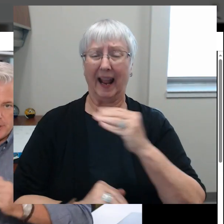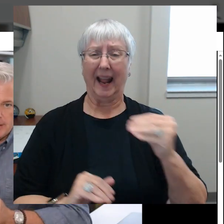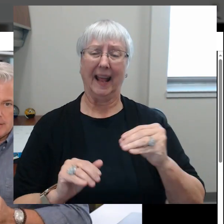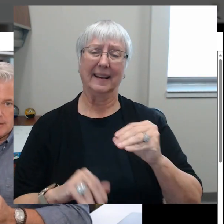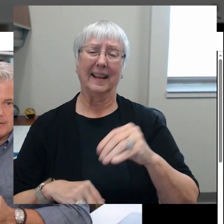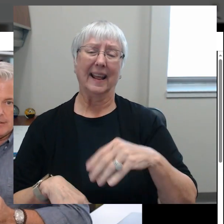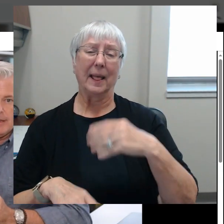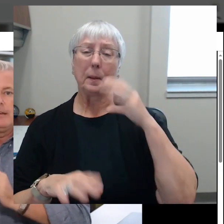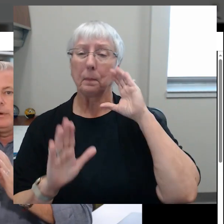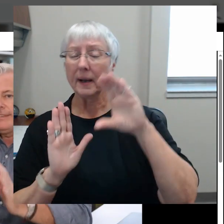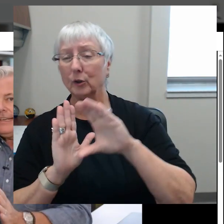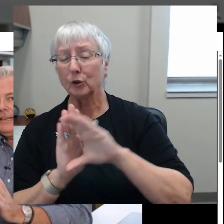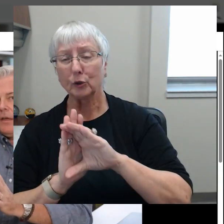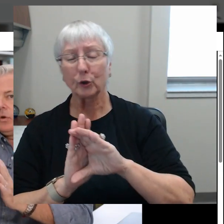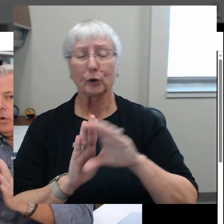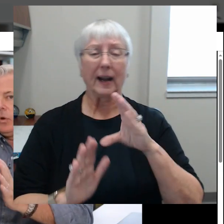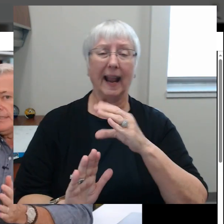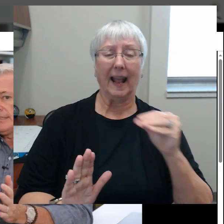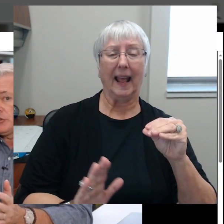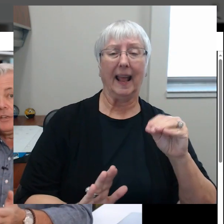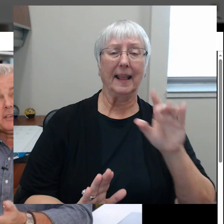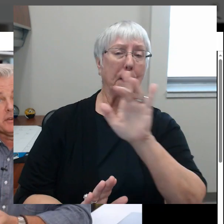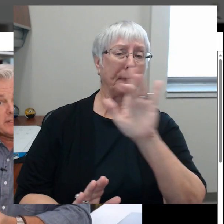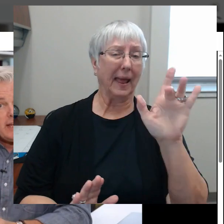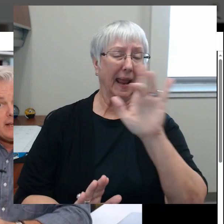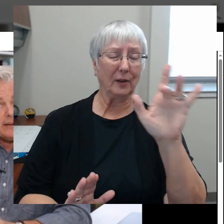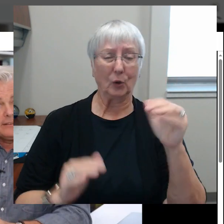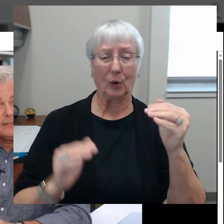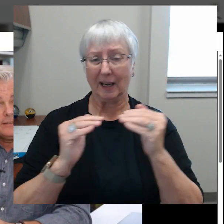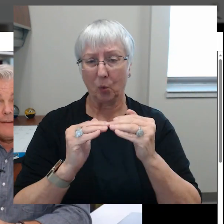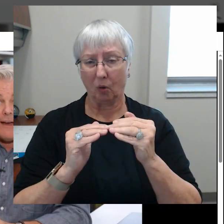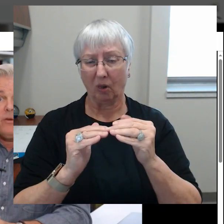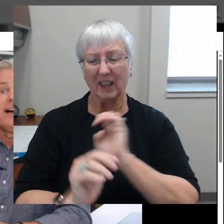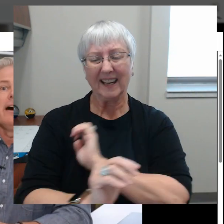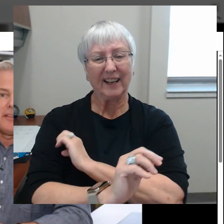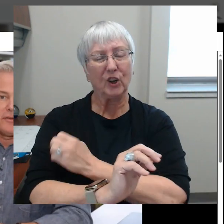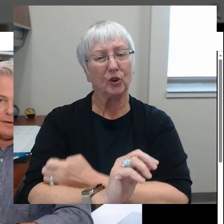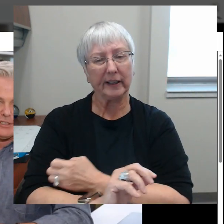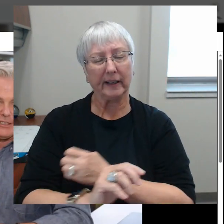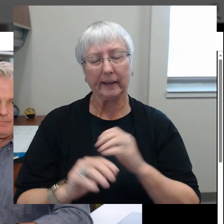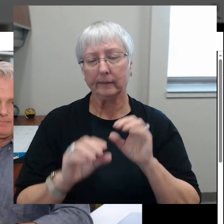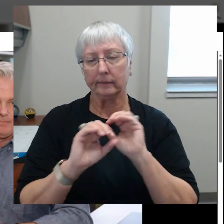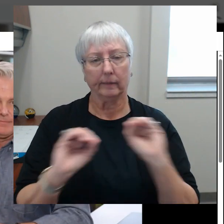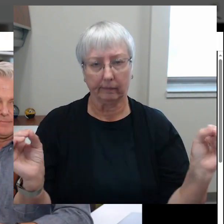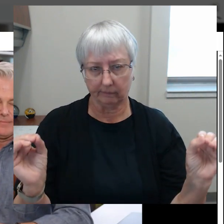loses energy. We've seen how the golden section can serve as a guide. And now, another